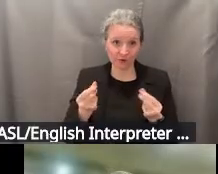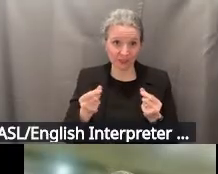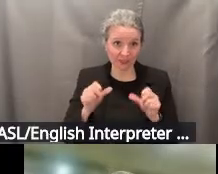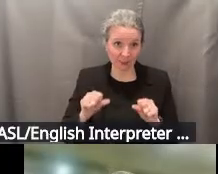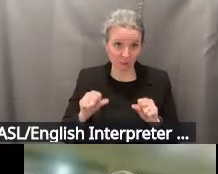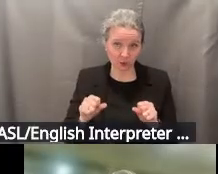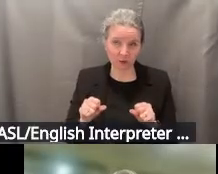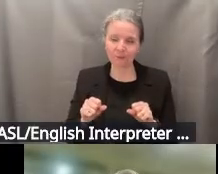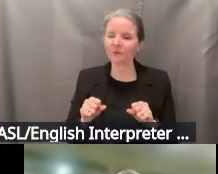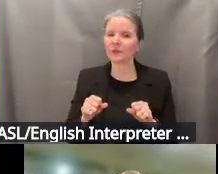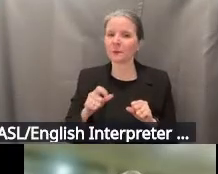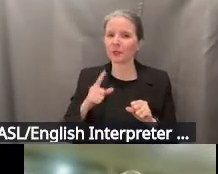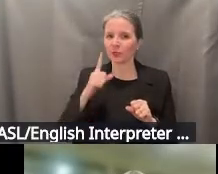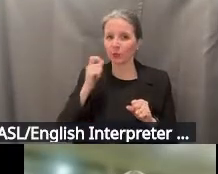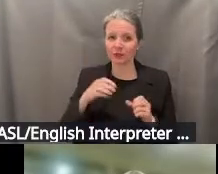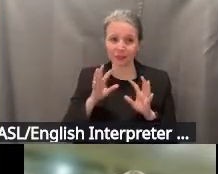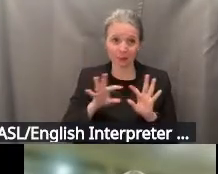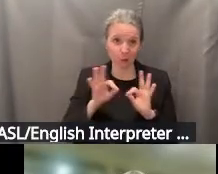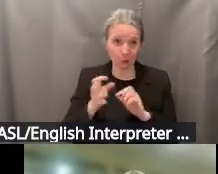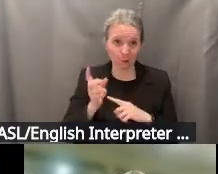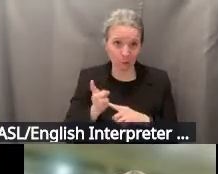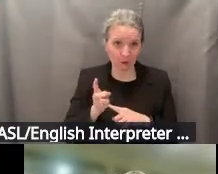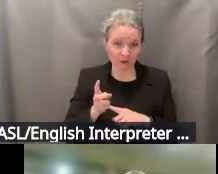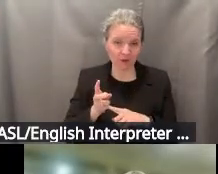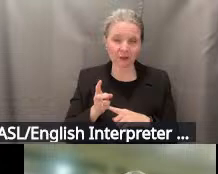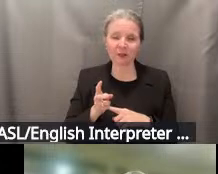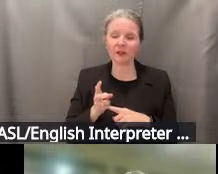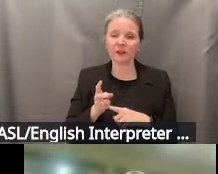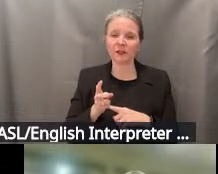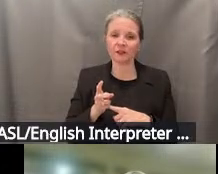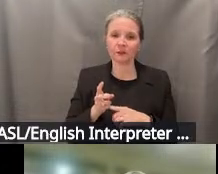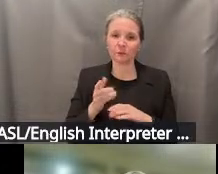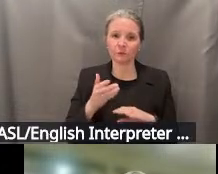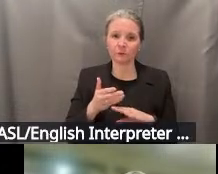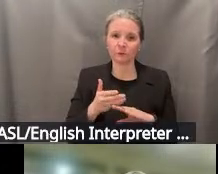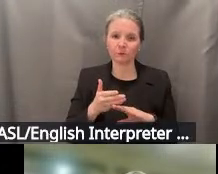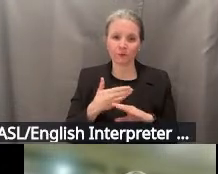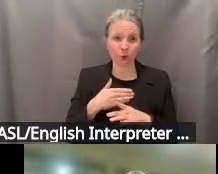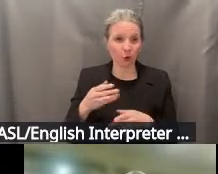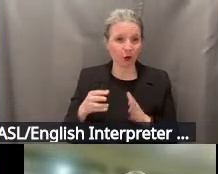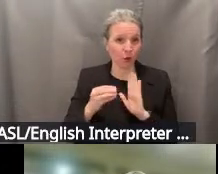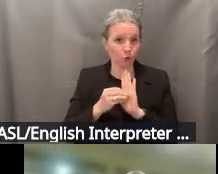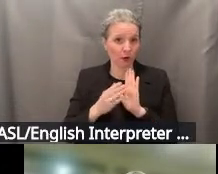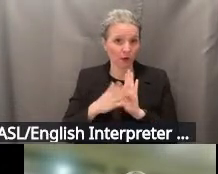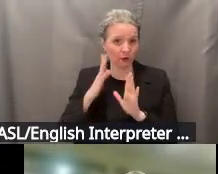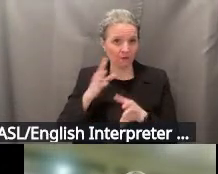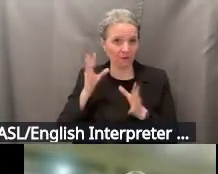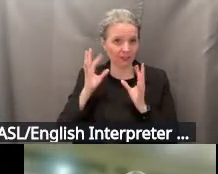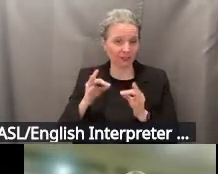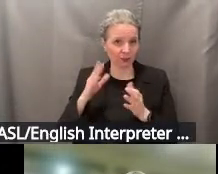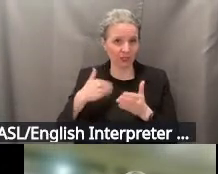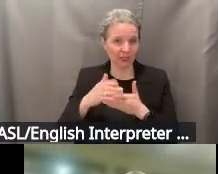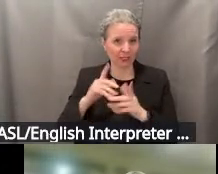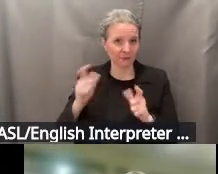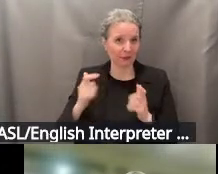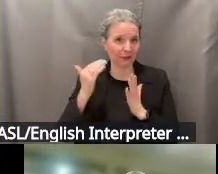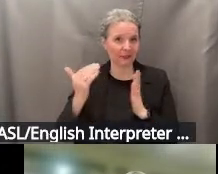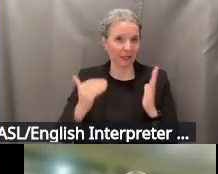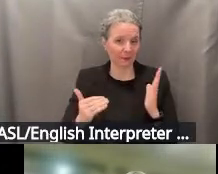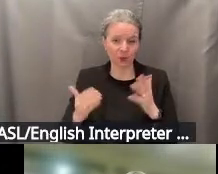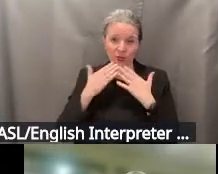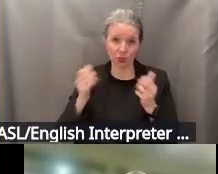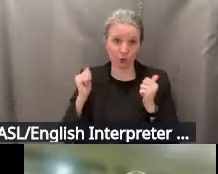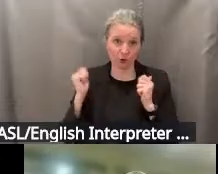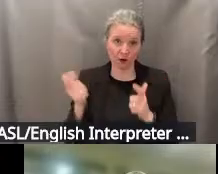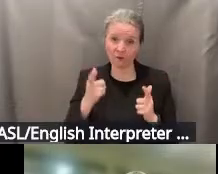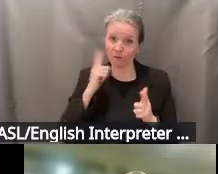we are kind of at this pivotal time prior to a record of decision and kind of the next big steps. So thank you all